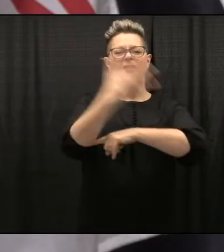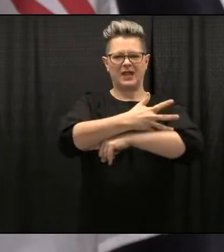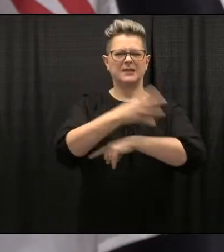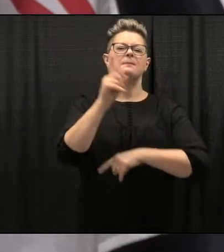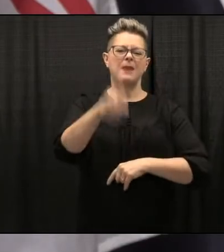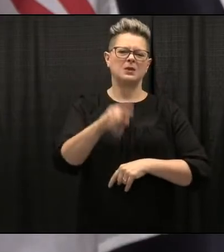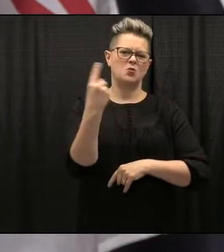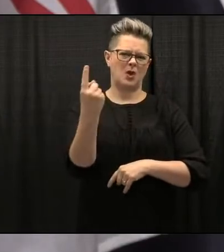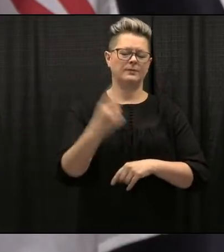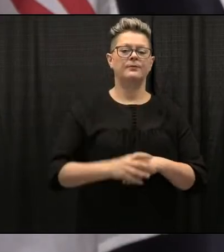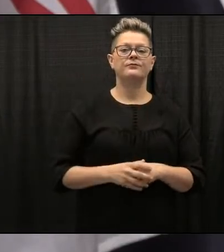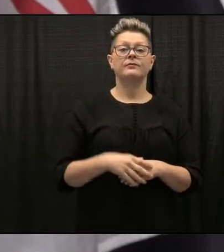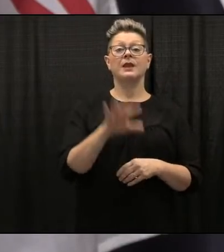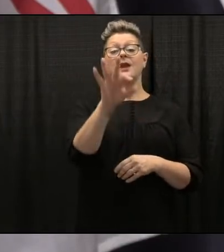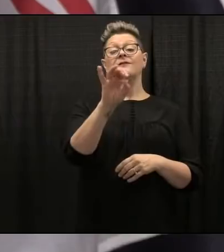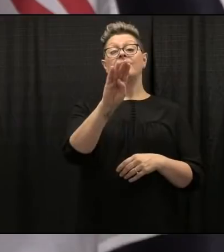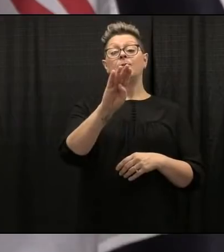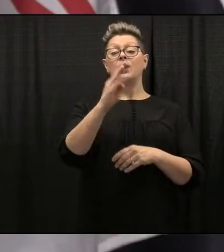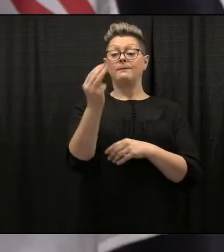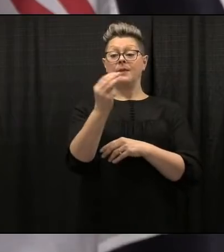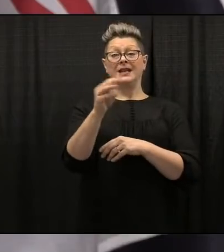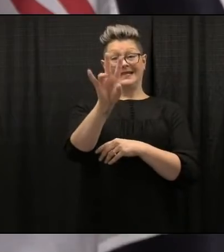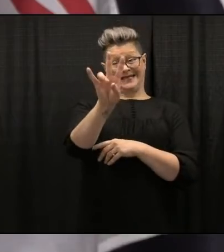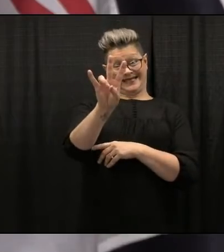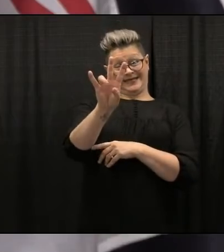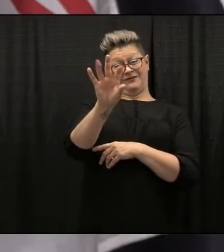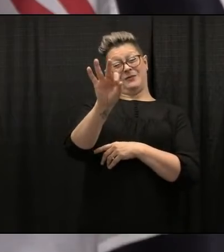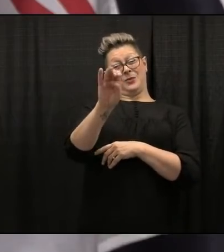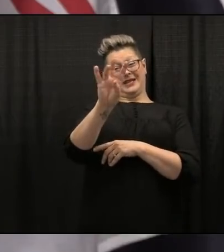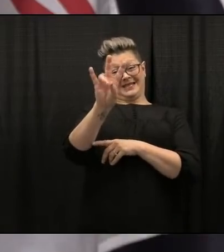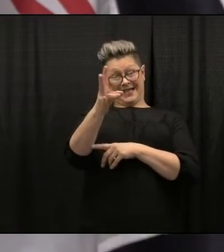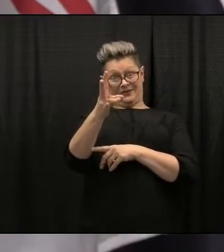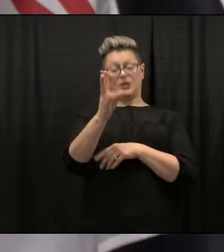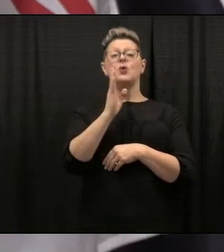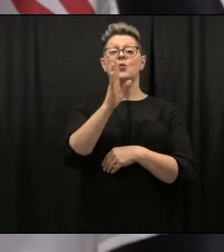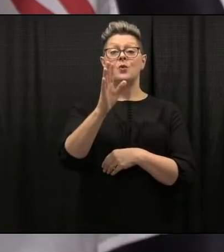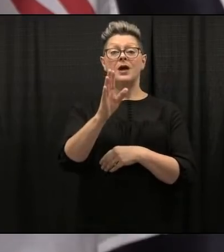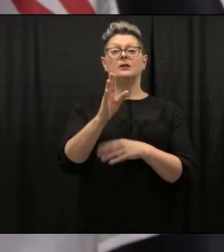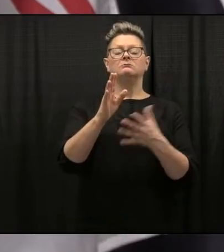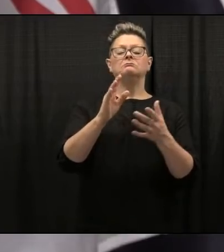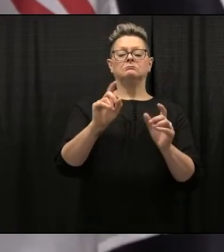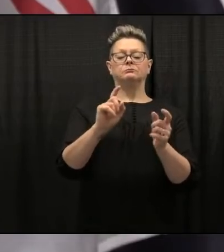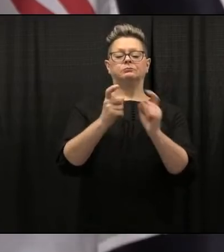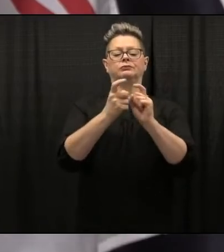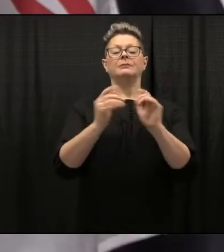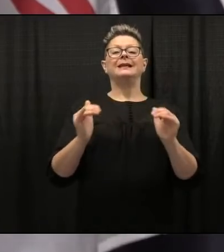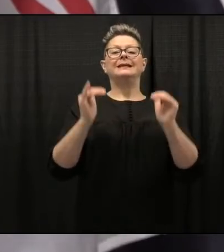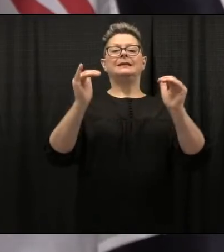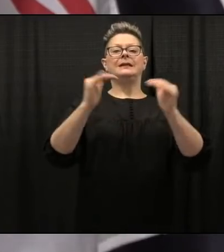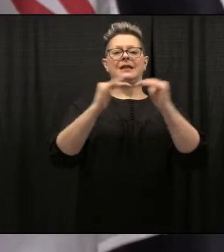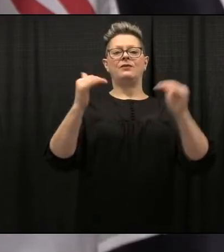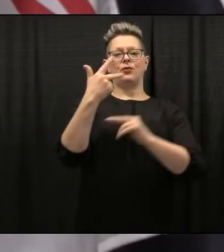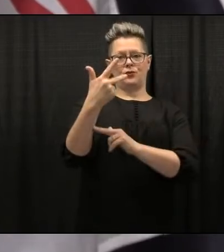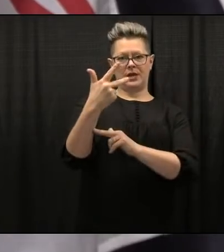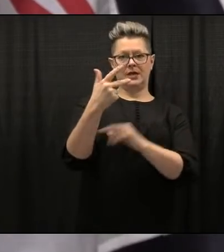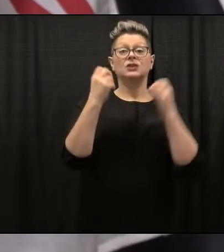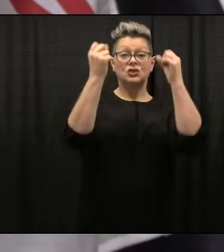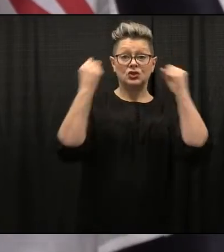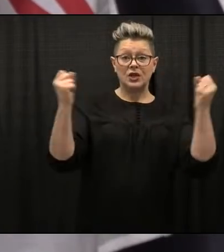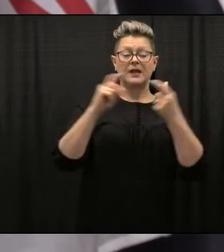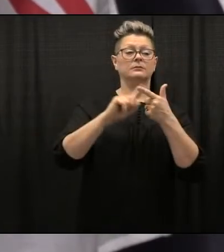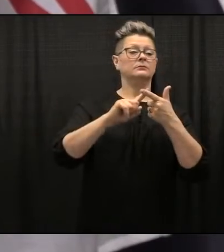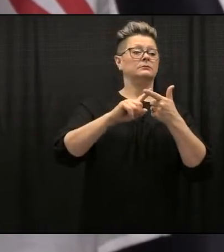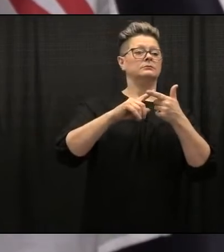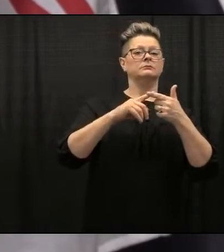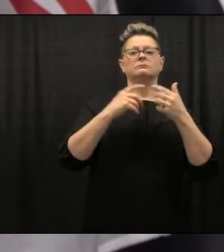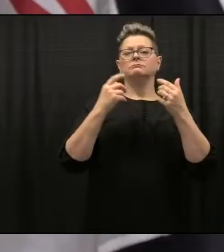effective 12:01 a.m. Monday, February 7th, the province will be moving into a modified alert level 3. Gyms and fitness facilities